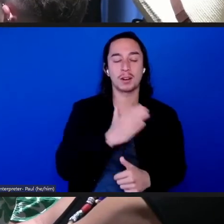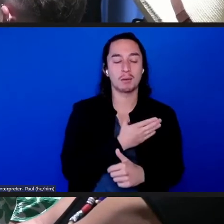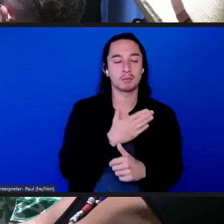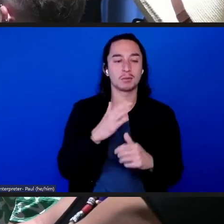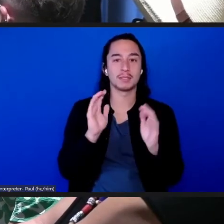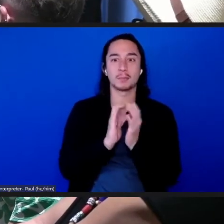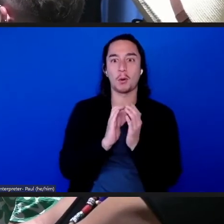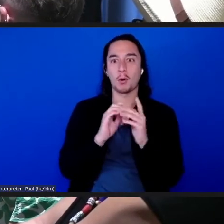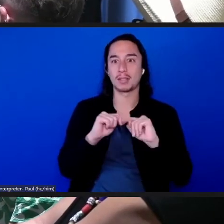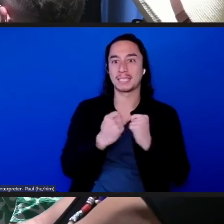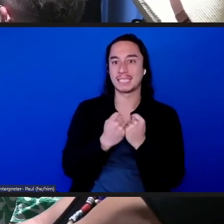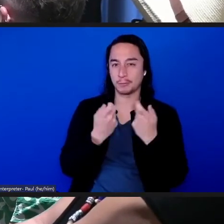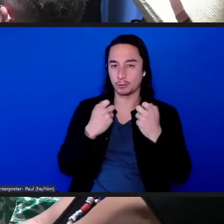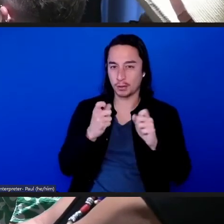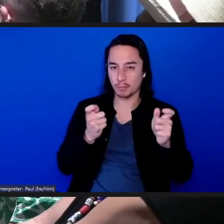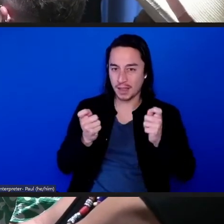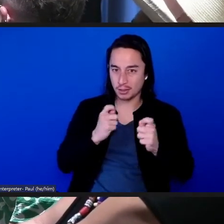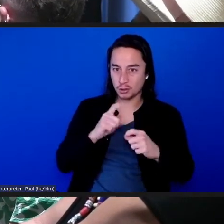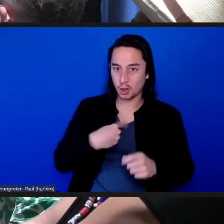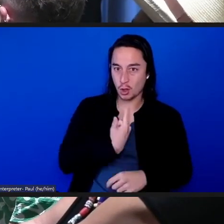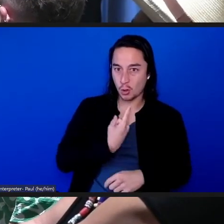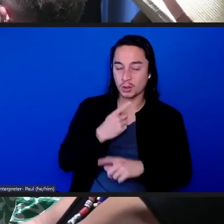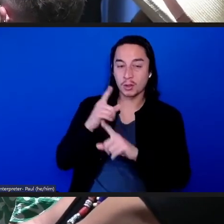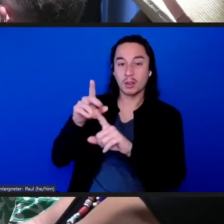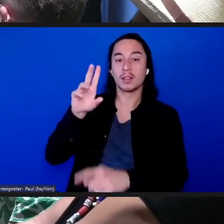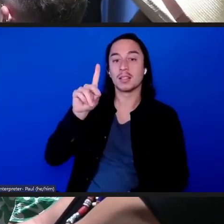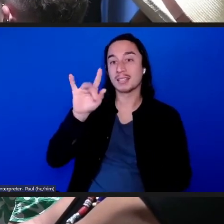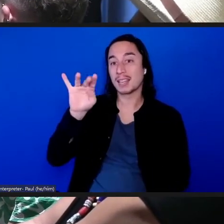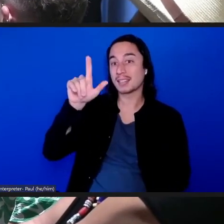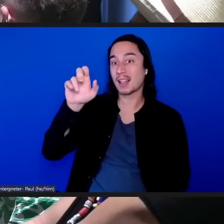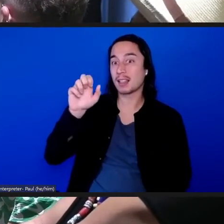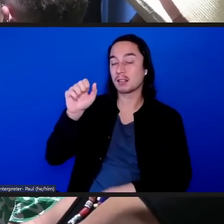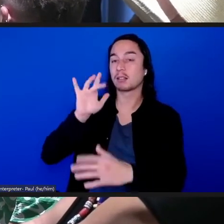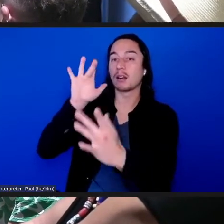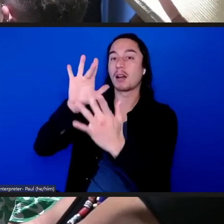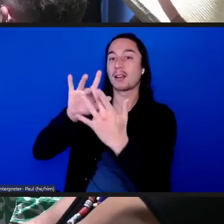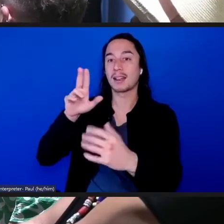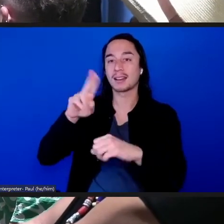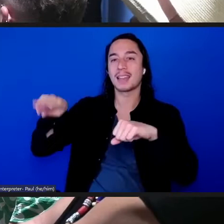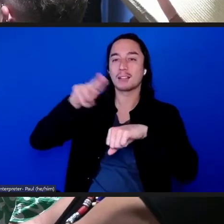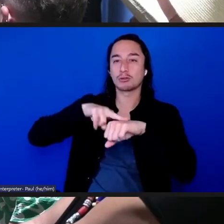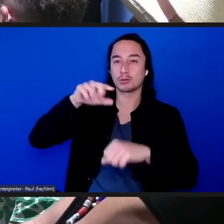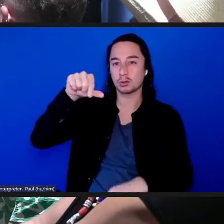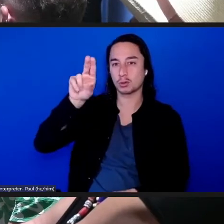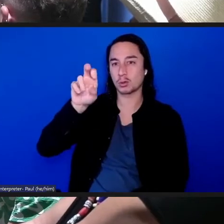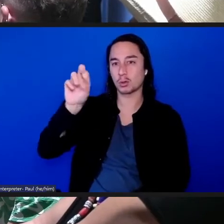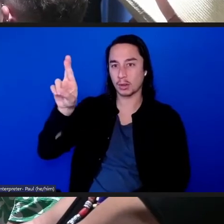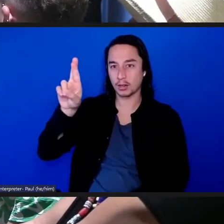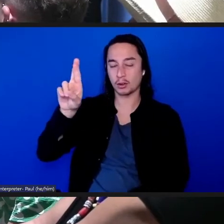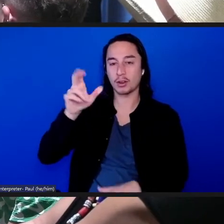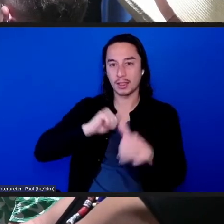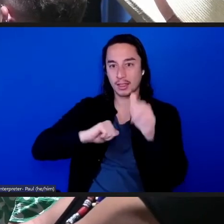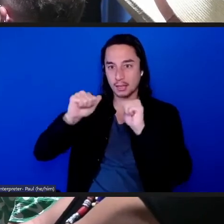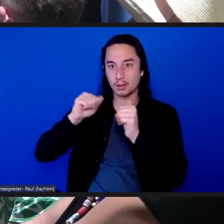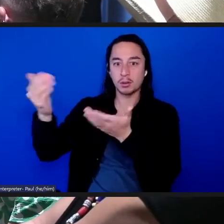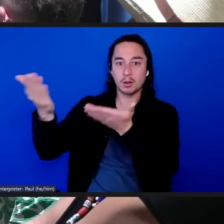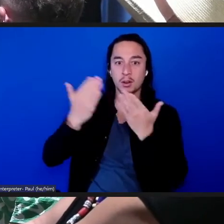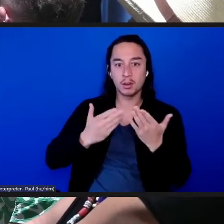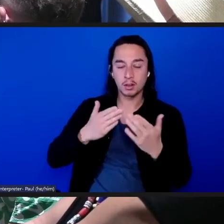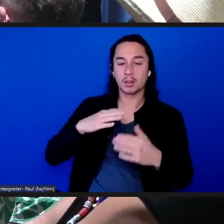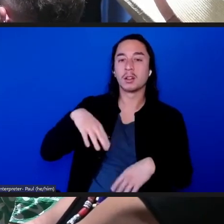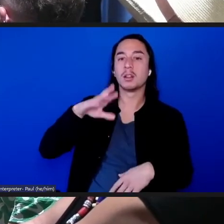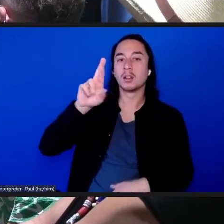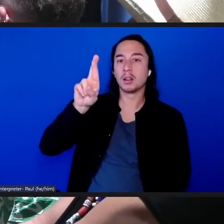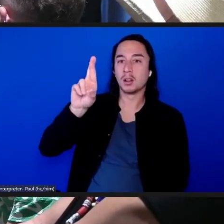trying to manage all on our own. So Daniela reached out to the National Queer Theater, who then also brought on Dramatists Guild and